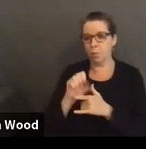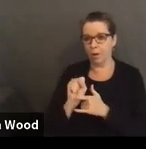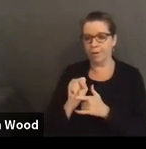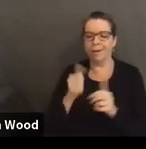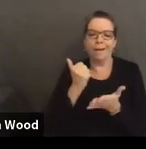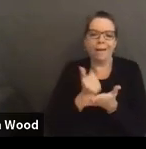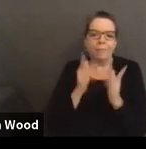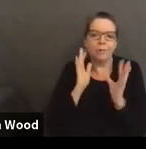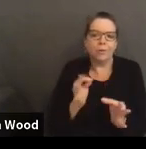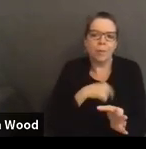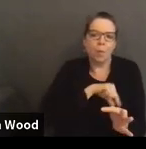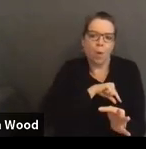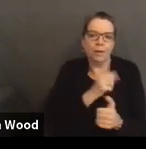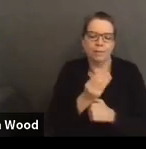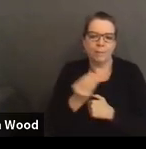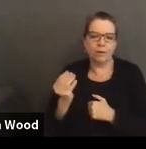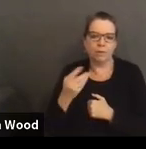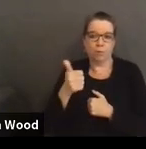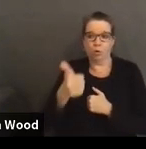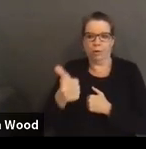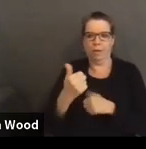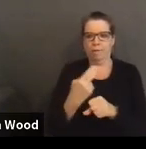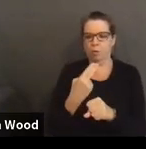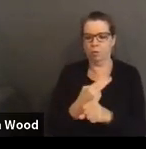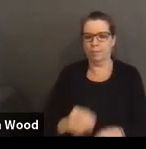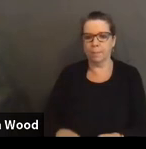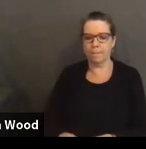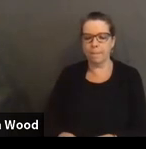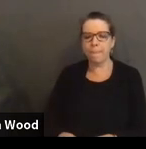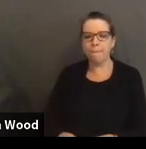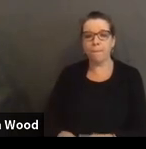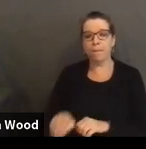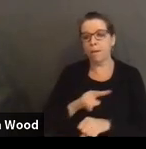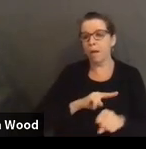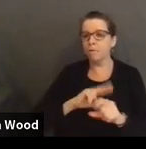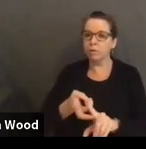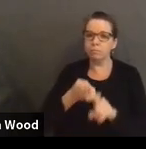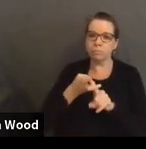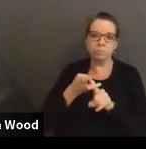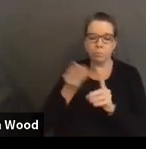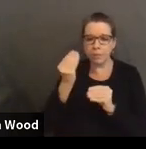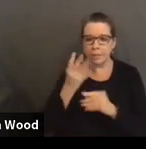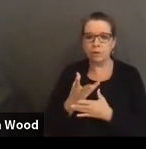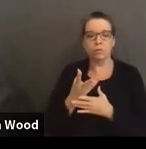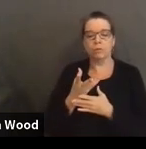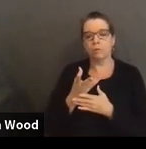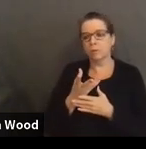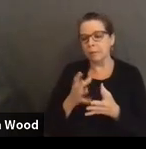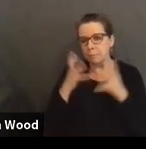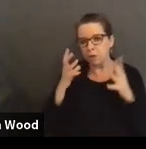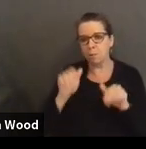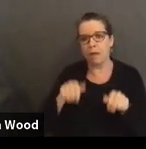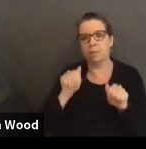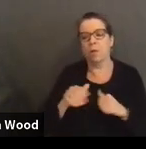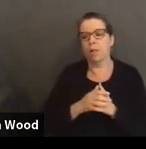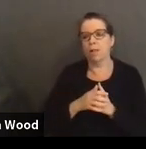the quality of the materials for yourselves. Of course, engage teachers meaningfully in the process.